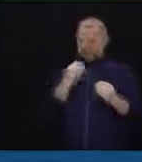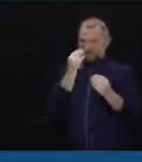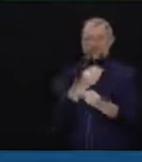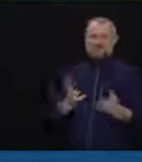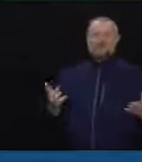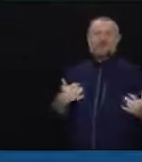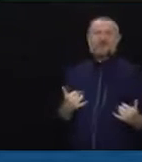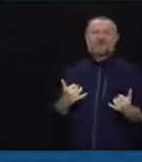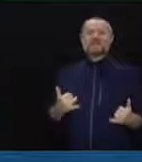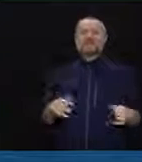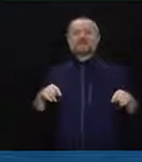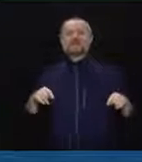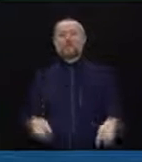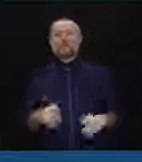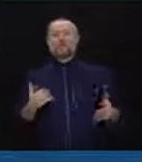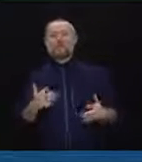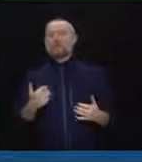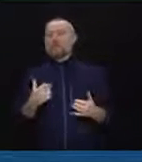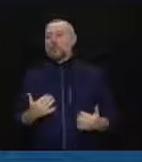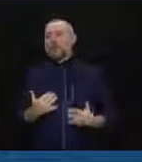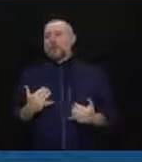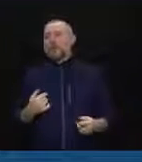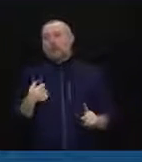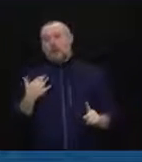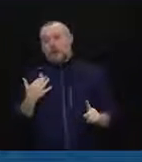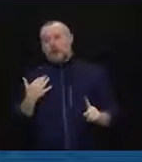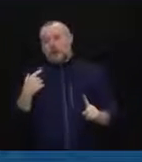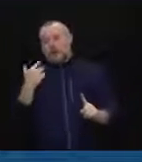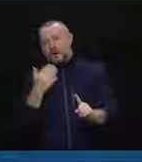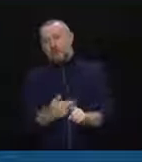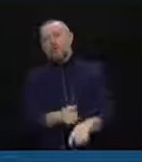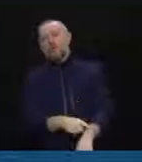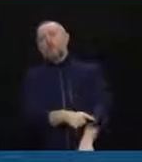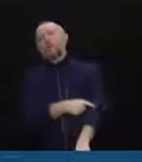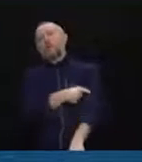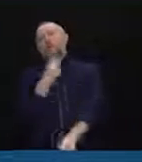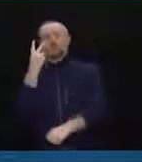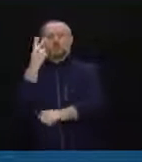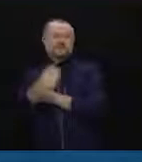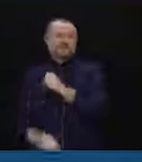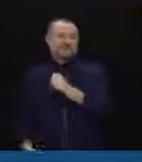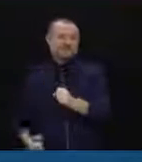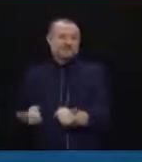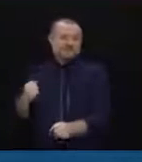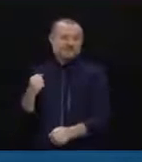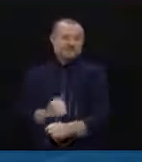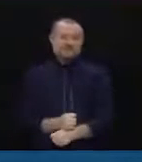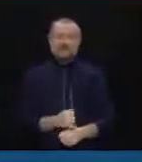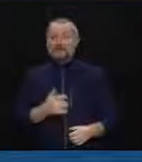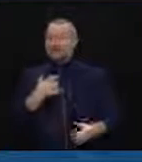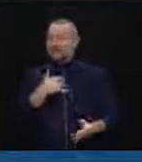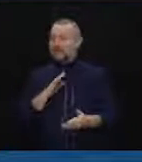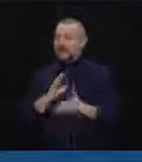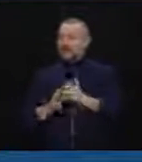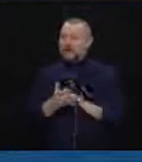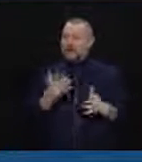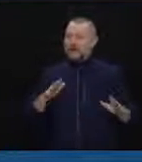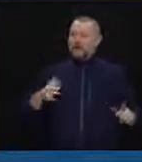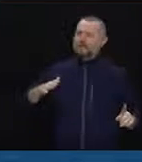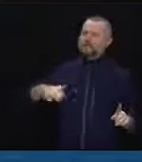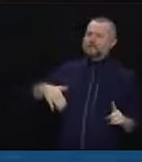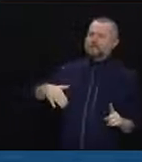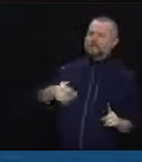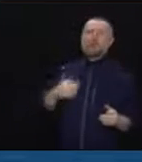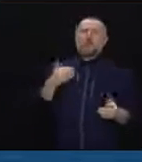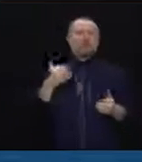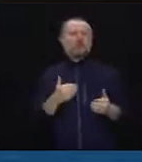2 long years. And we're not done, but this is trending in a very, very good direction. And that is why we are now approaching a new